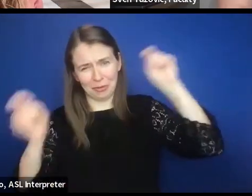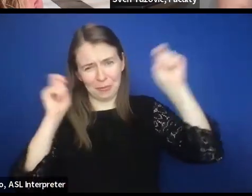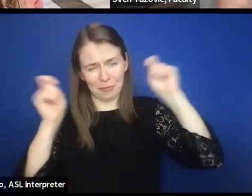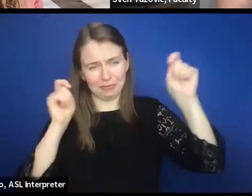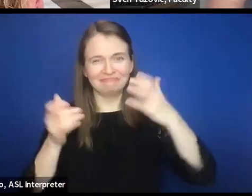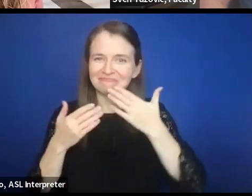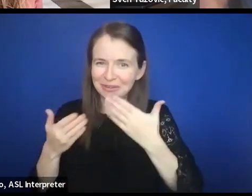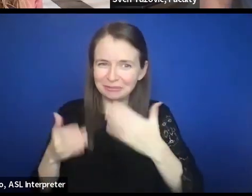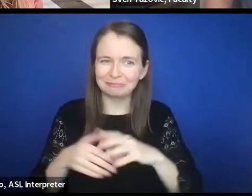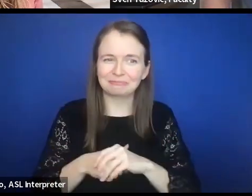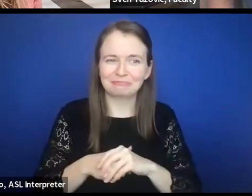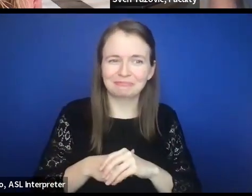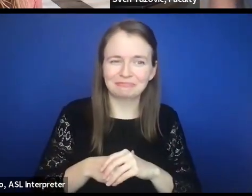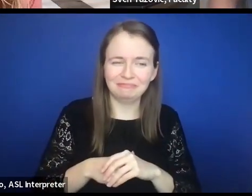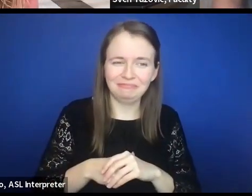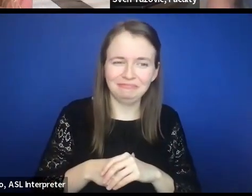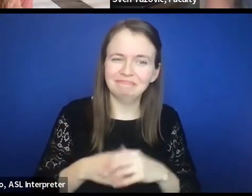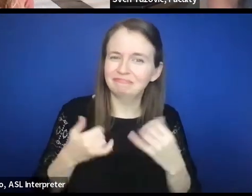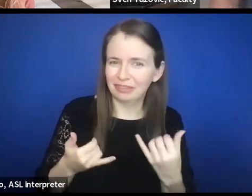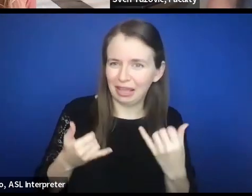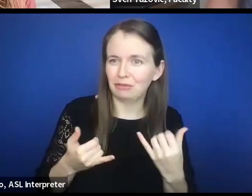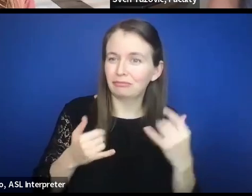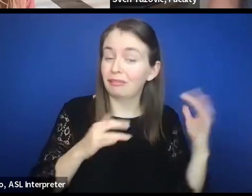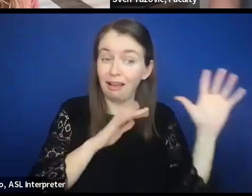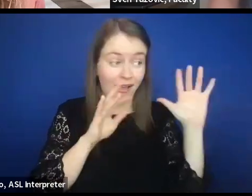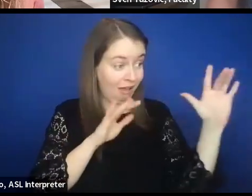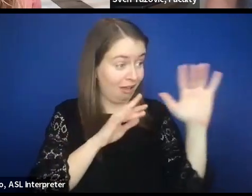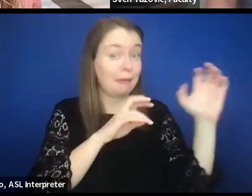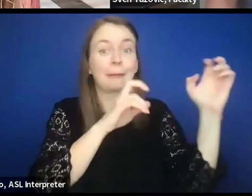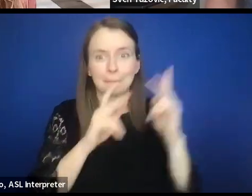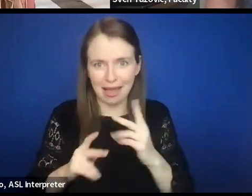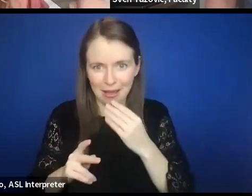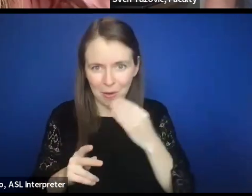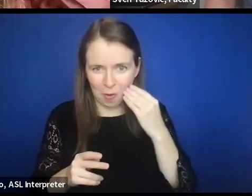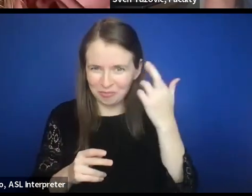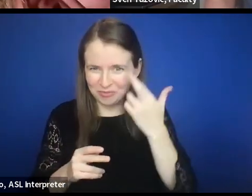Thank you. So now then we came back, and one of the reasons why we're